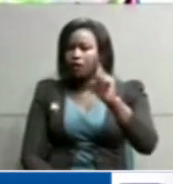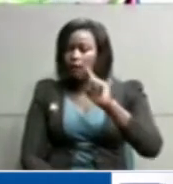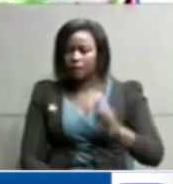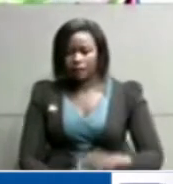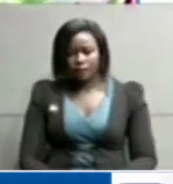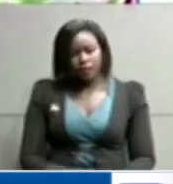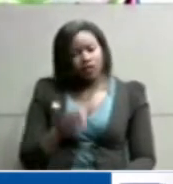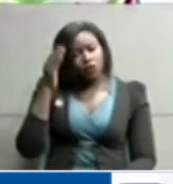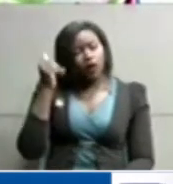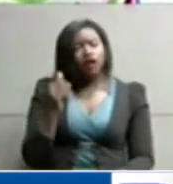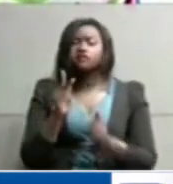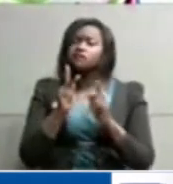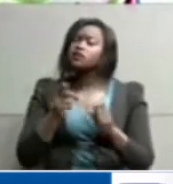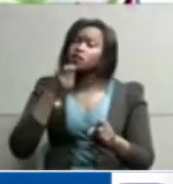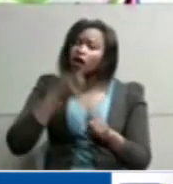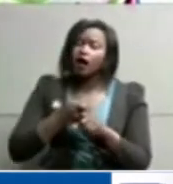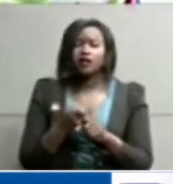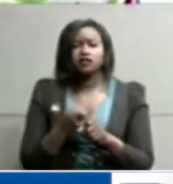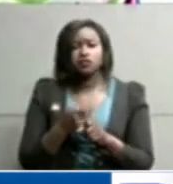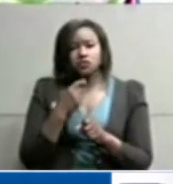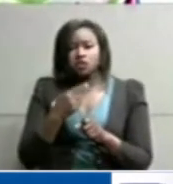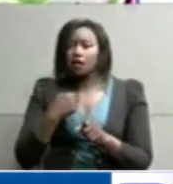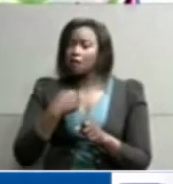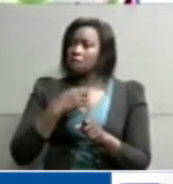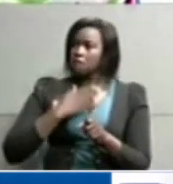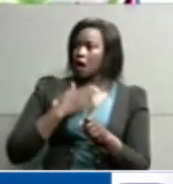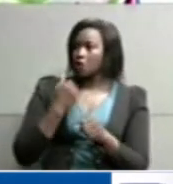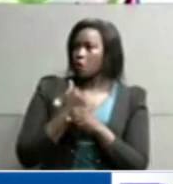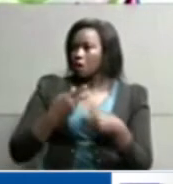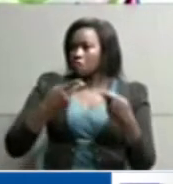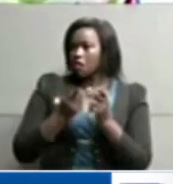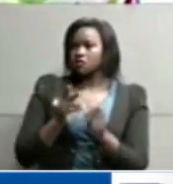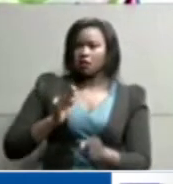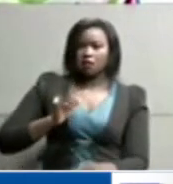Because it is very difficult to know who is who.